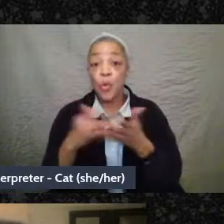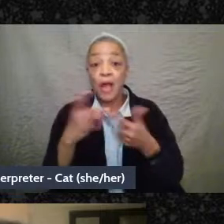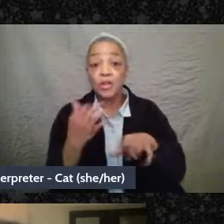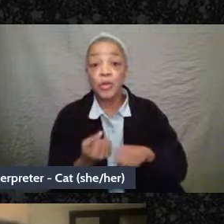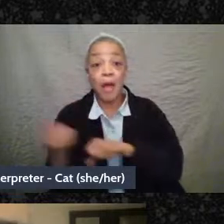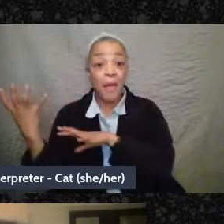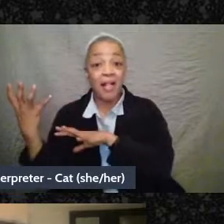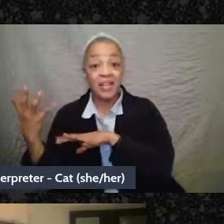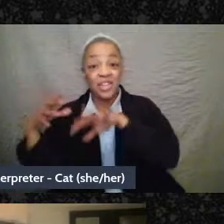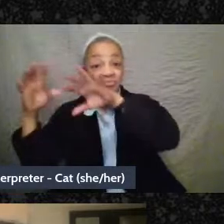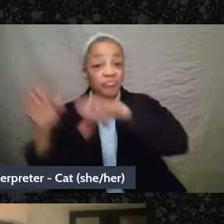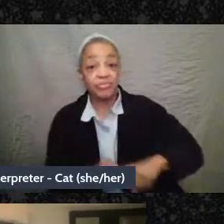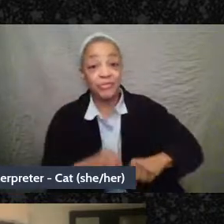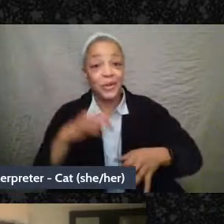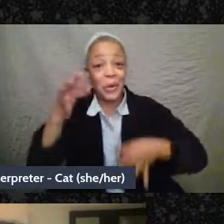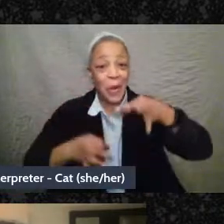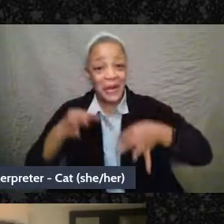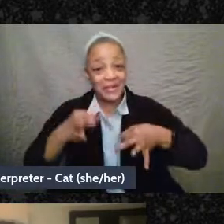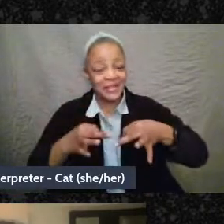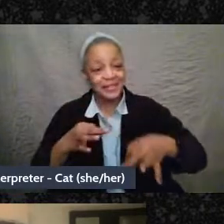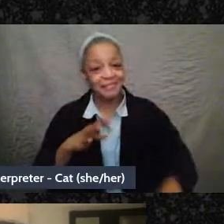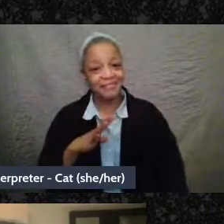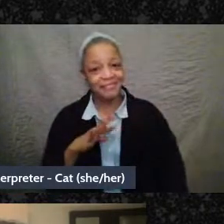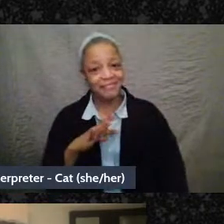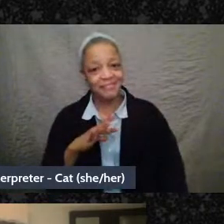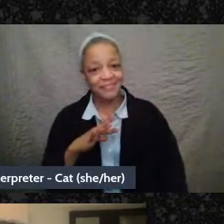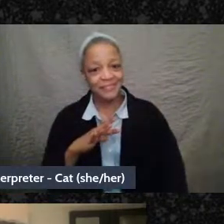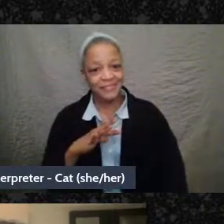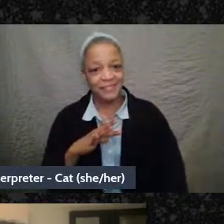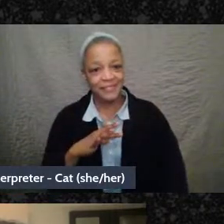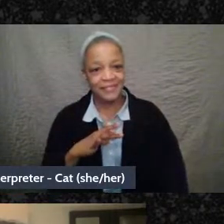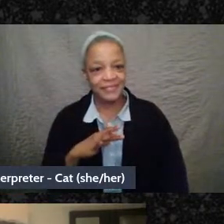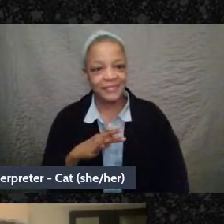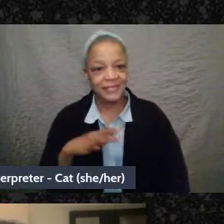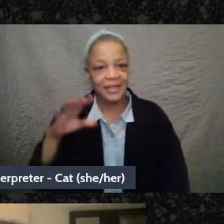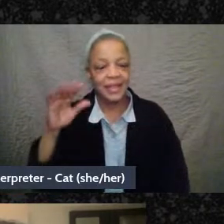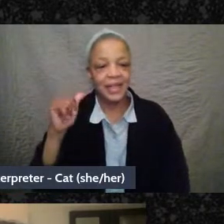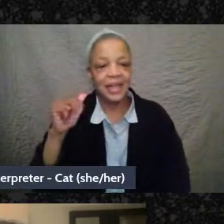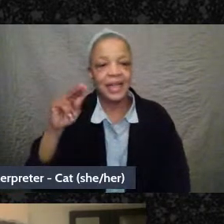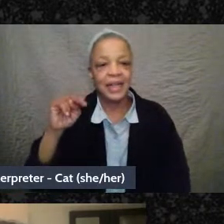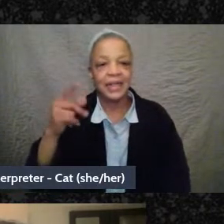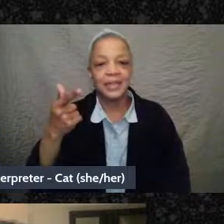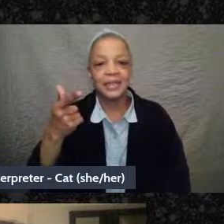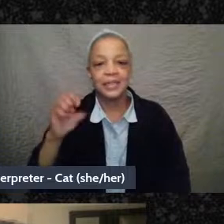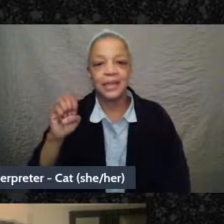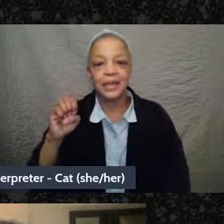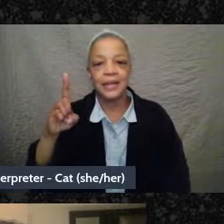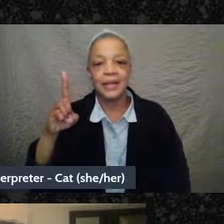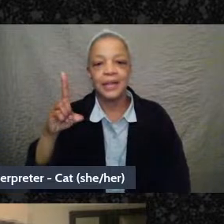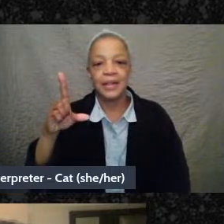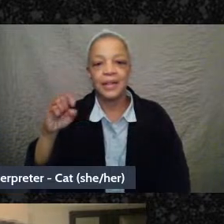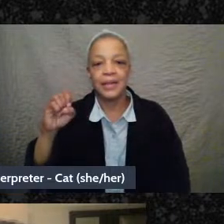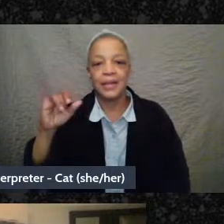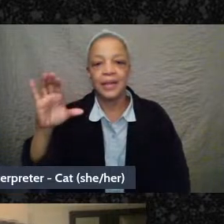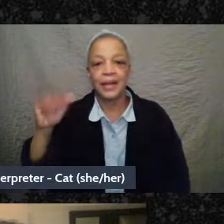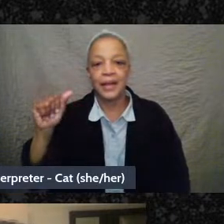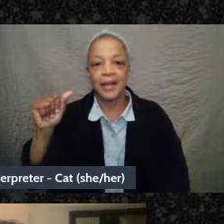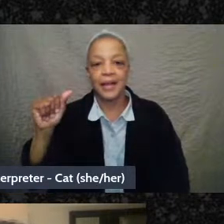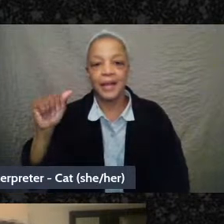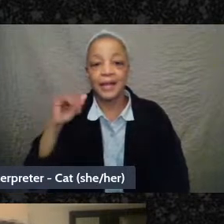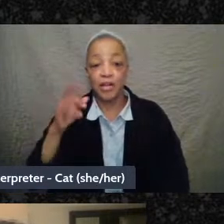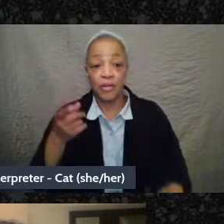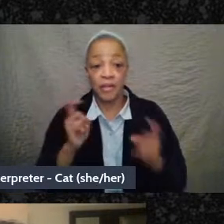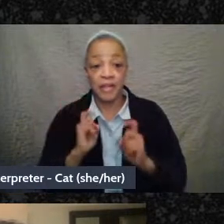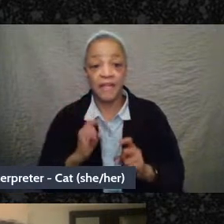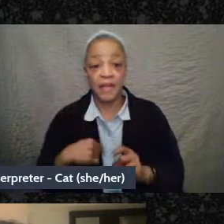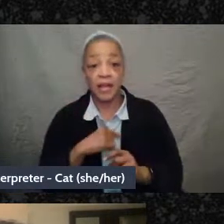it feels so good. Speaking of which, Angelica, will you give us a bit of a report back from your work in